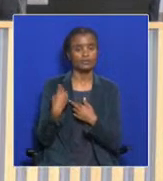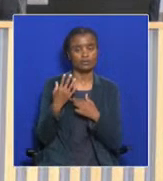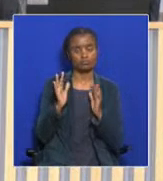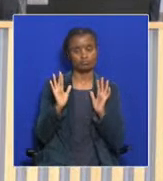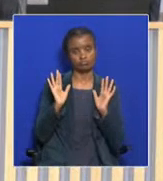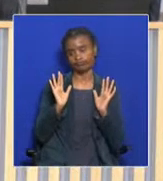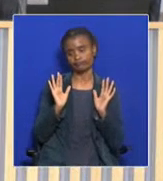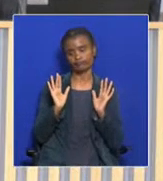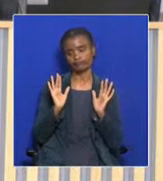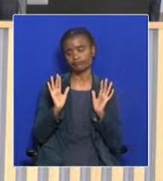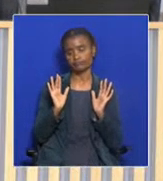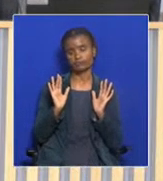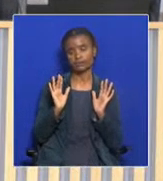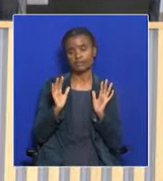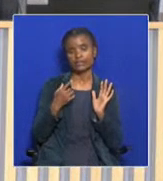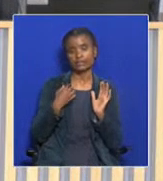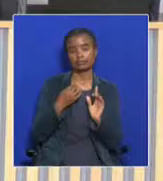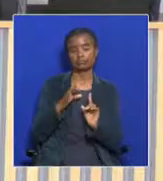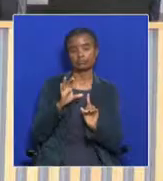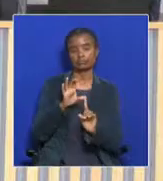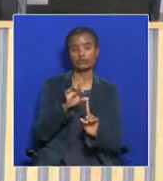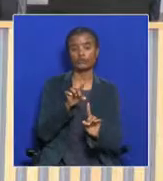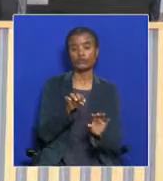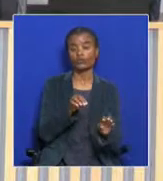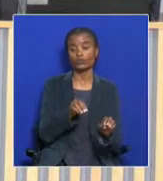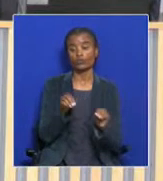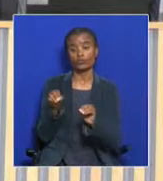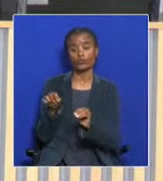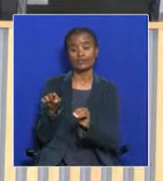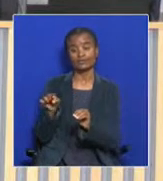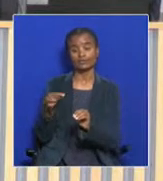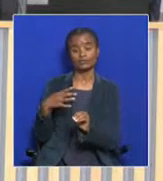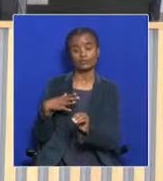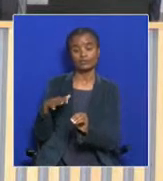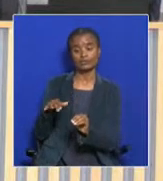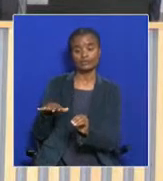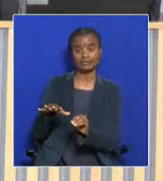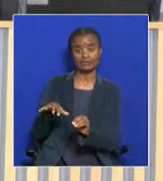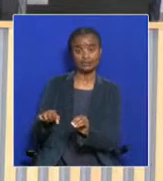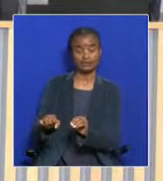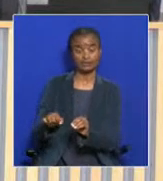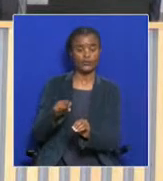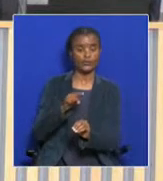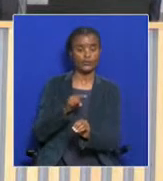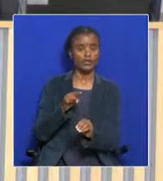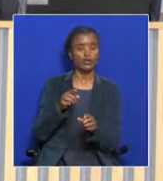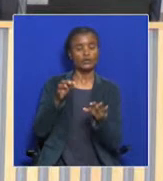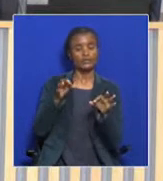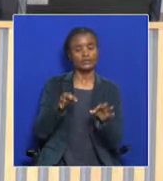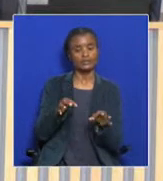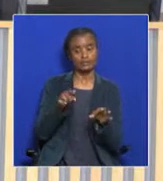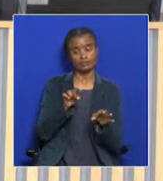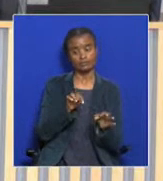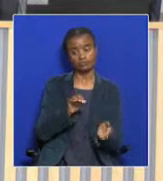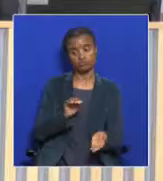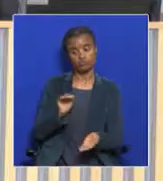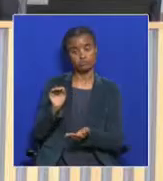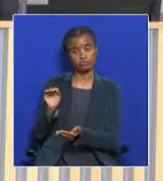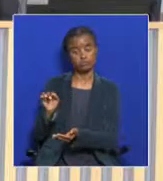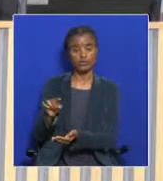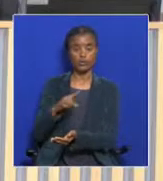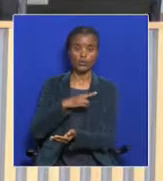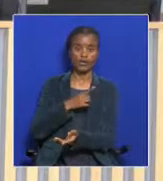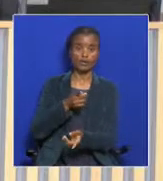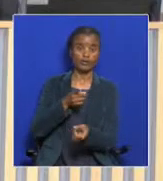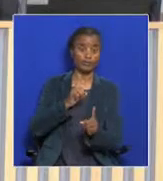for the movement to Port Shepstone, or for the decision to store at Port Shepstone, because you say, well, my commander said.